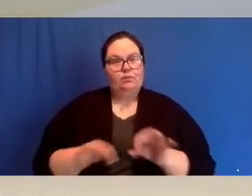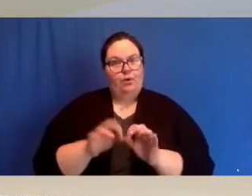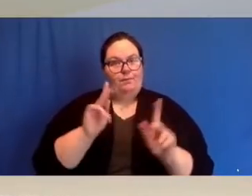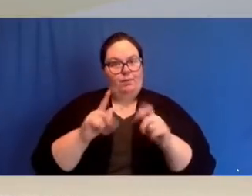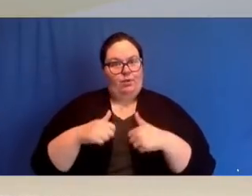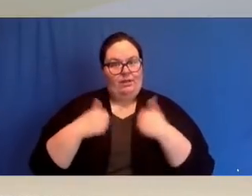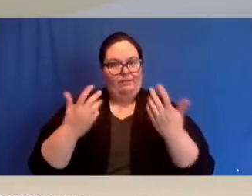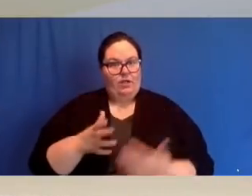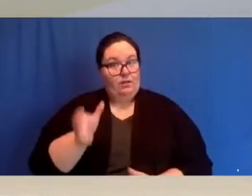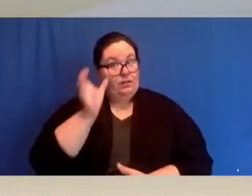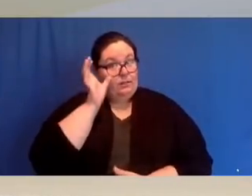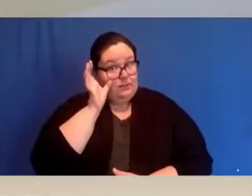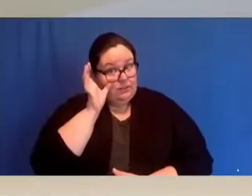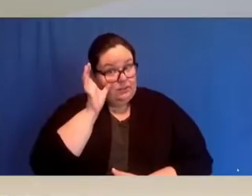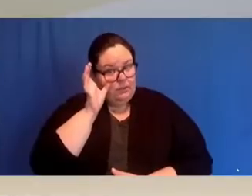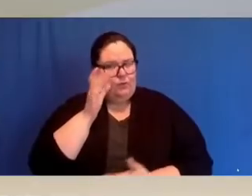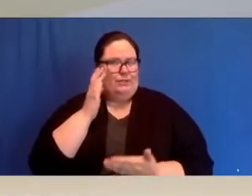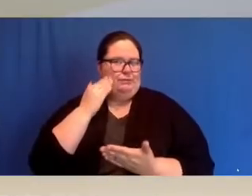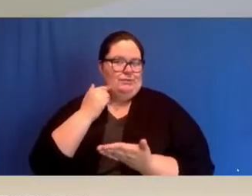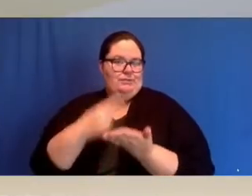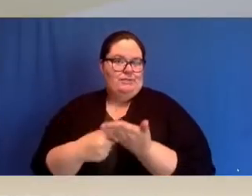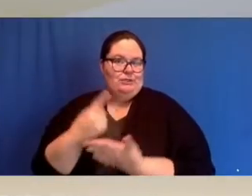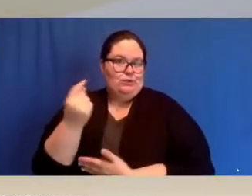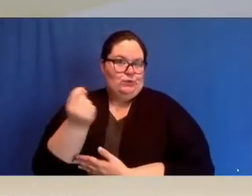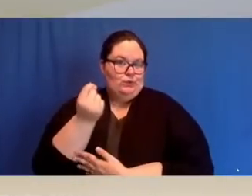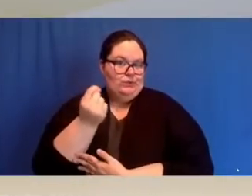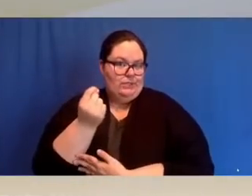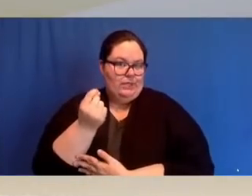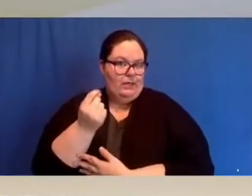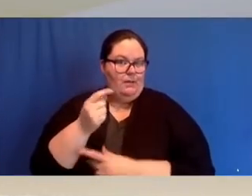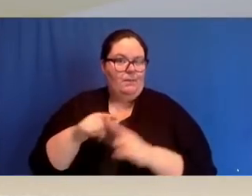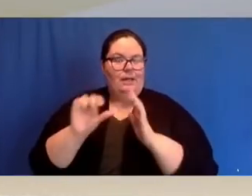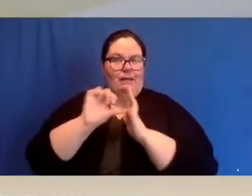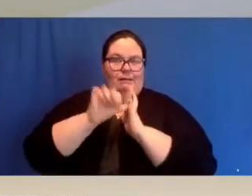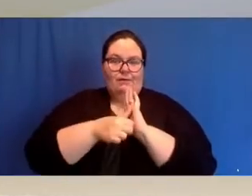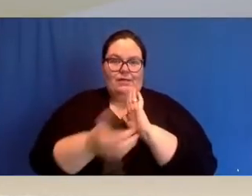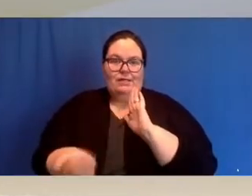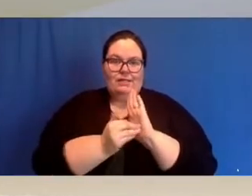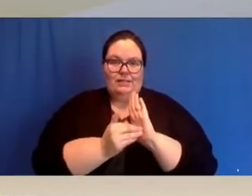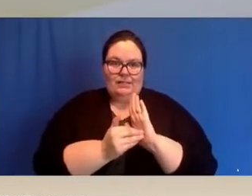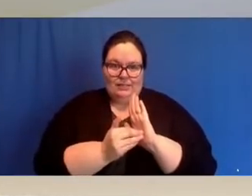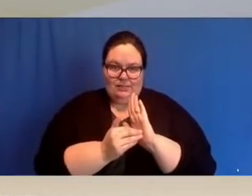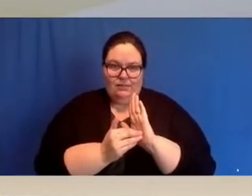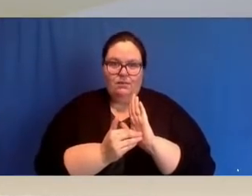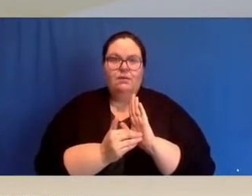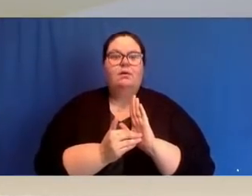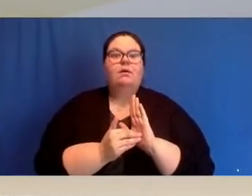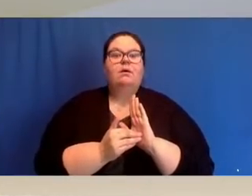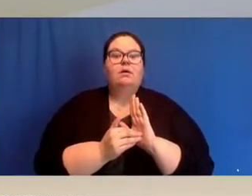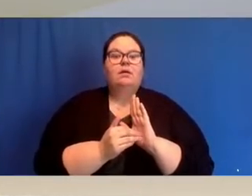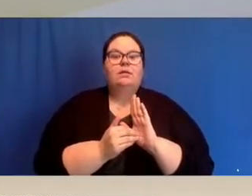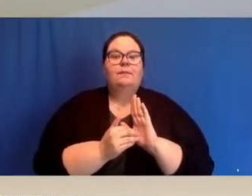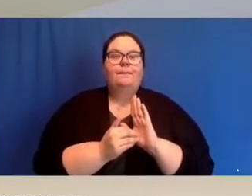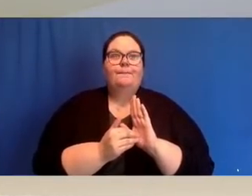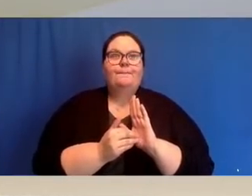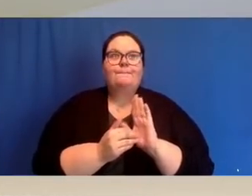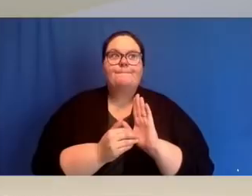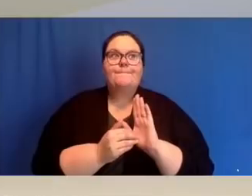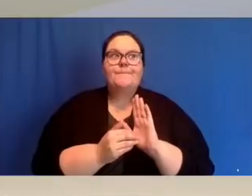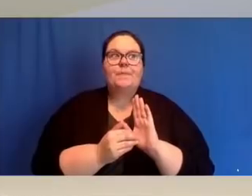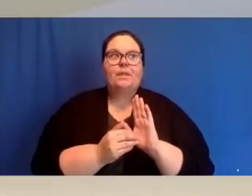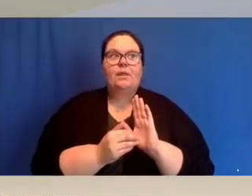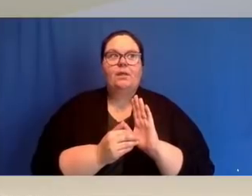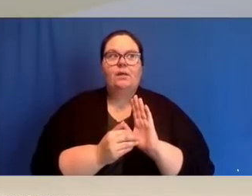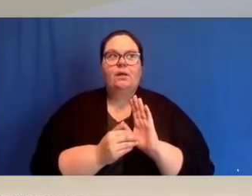We talked about it on Tuesday, but I'd like to emphasize it again, that we are seeing people